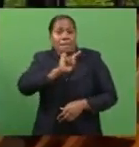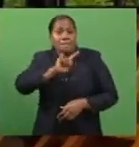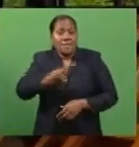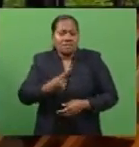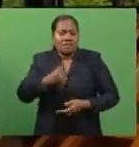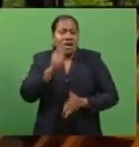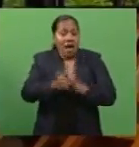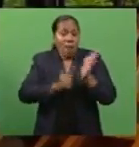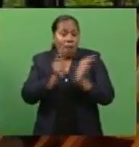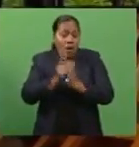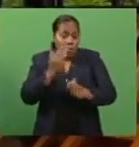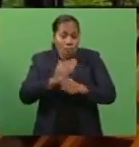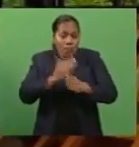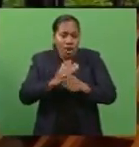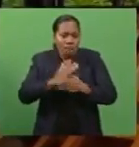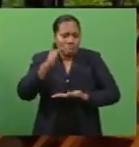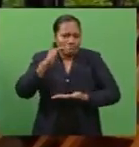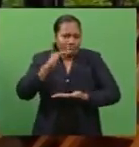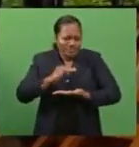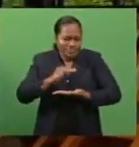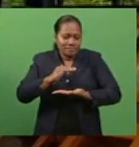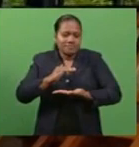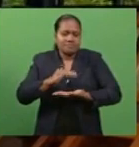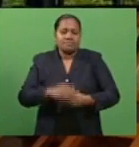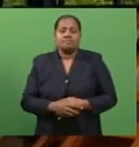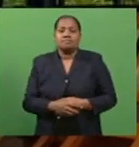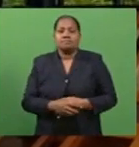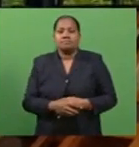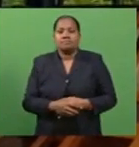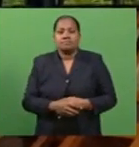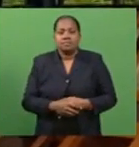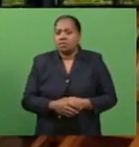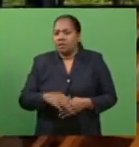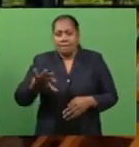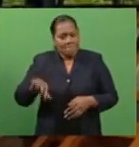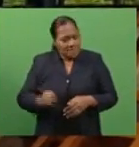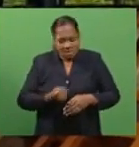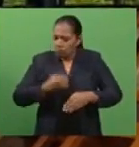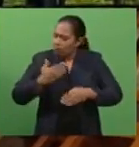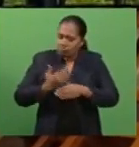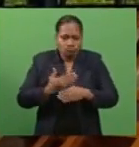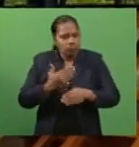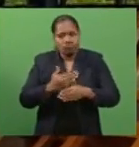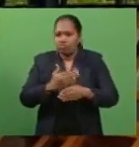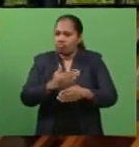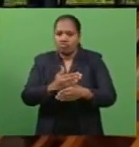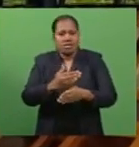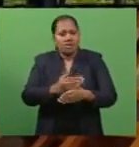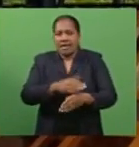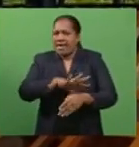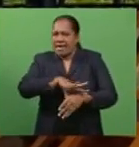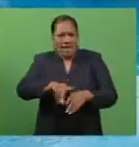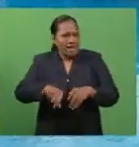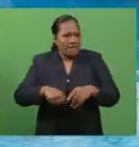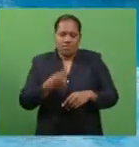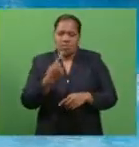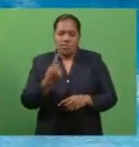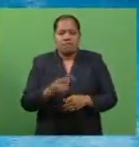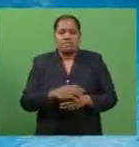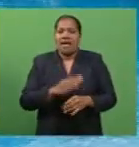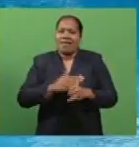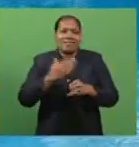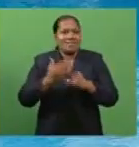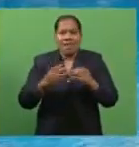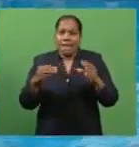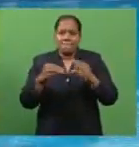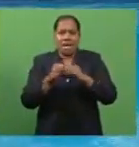I gave our general manager the directive to employ everyone till our bank account goes dry, because that's the purpose I built the place. If I